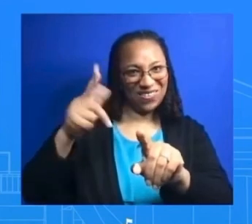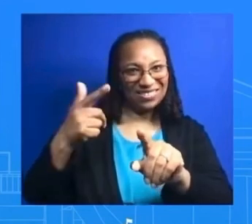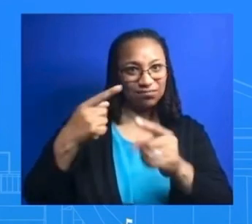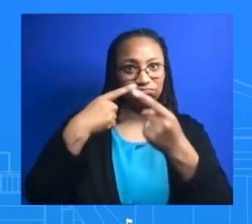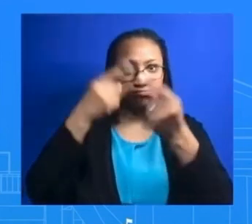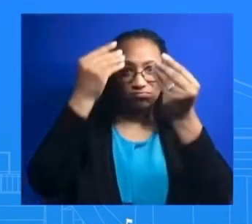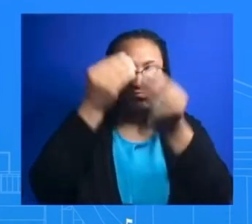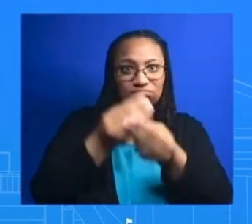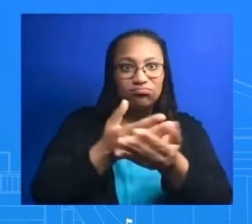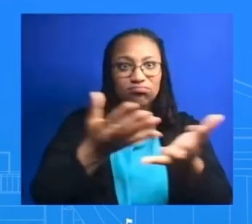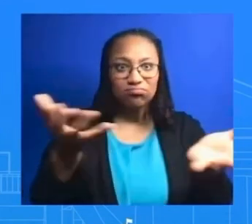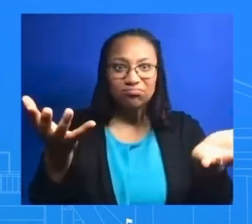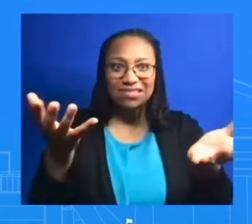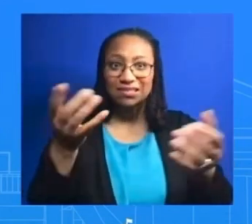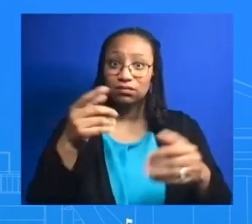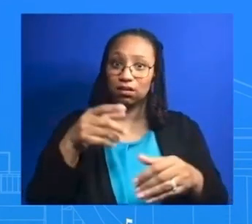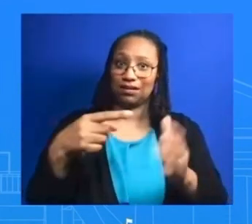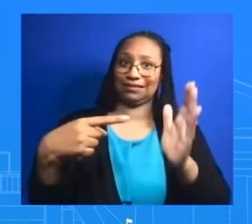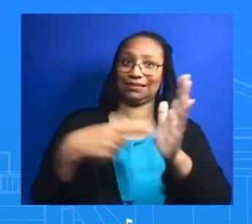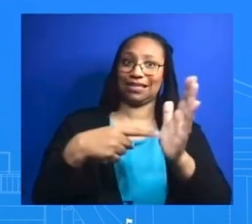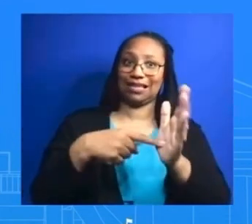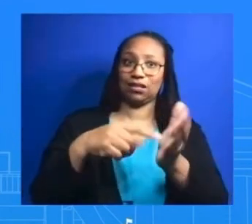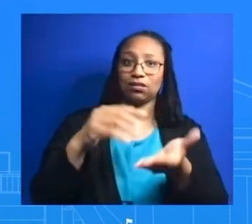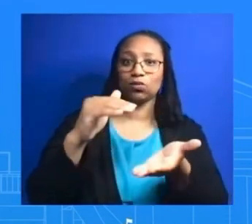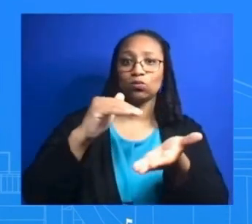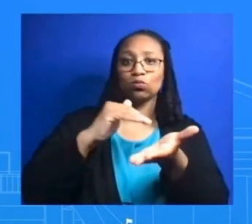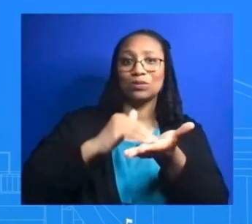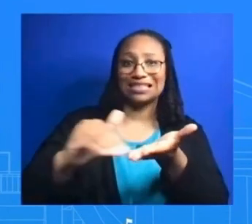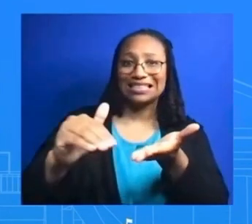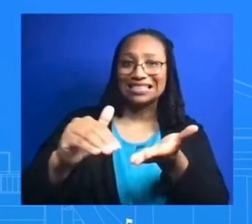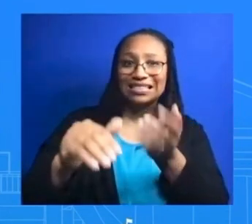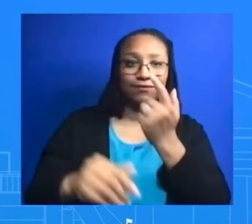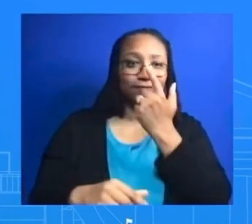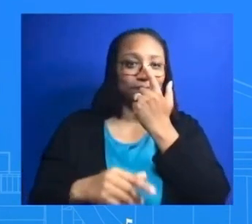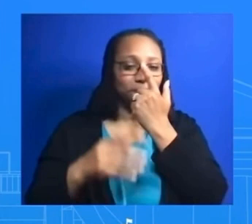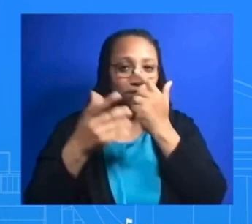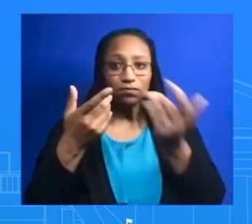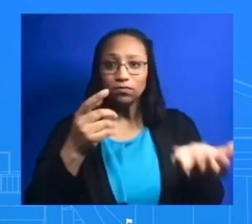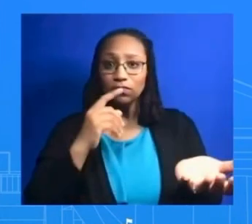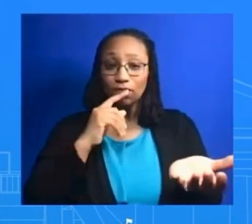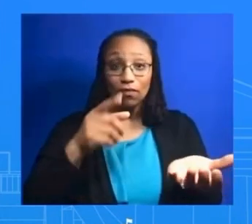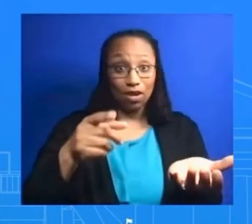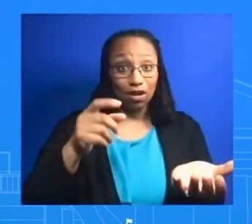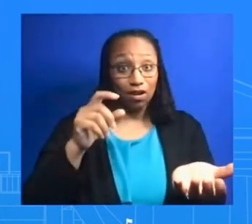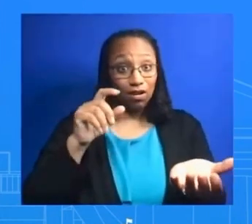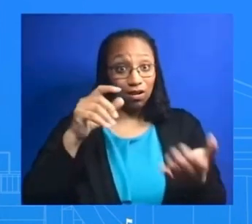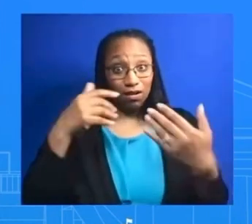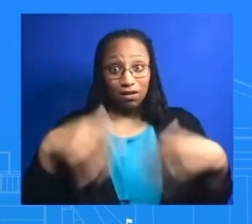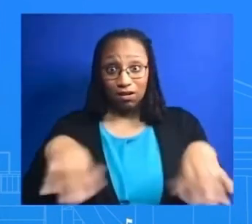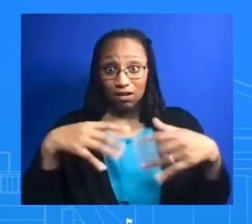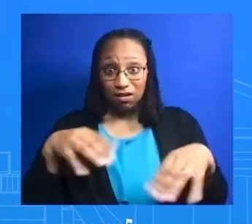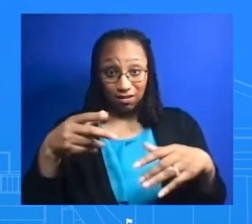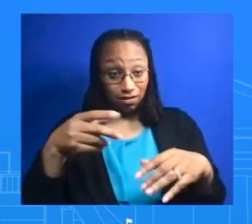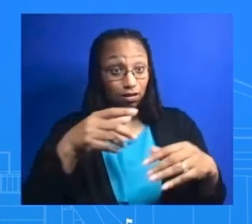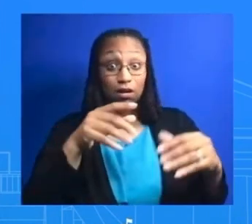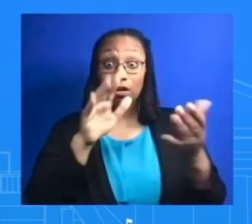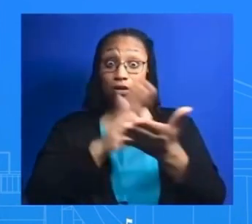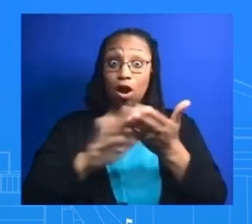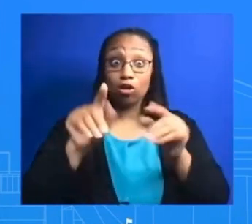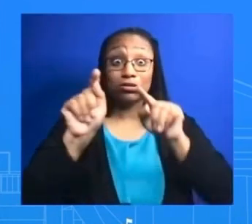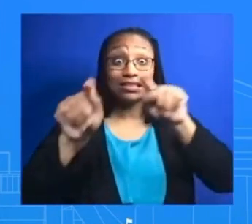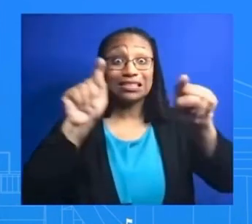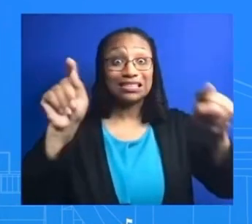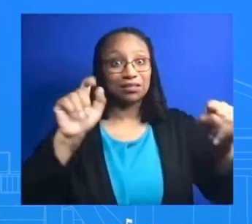of policy ideas about holding colleges accountable for raising prices. It was a set of reforms that we were putting in place to make